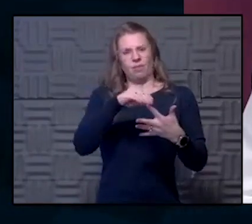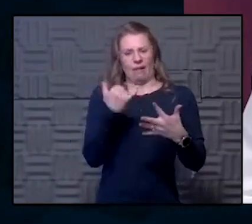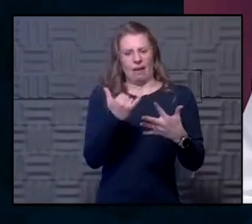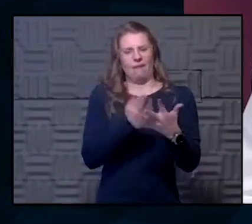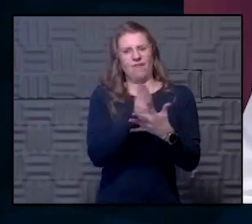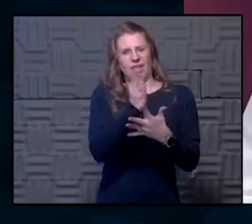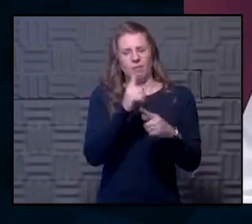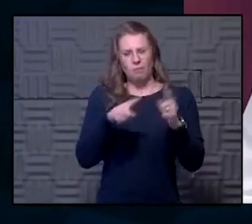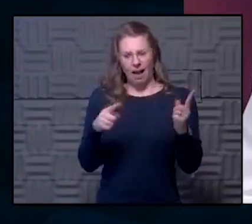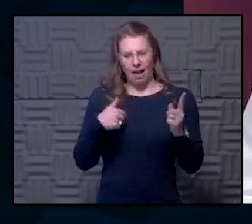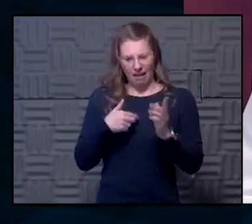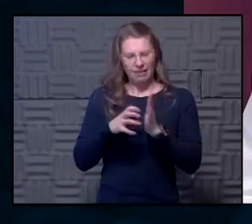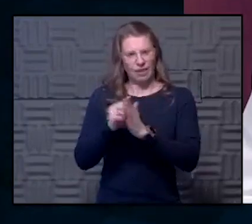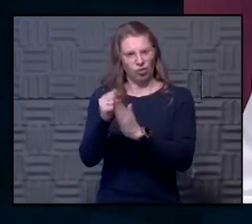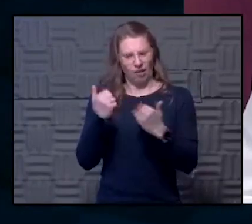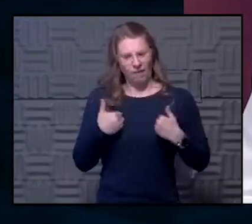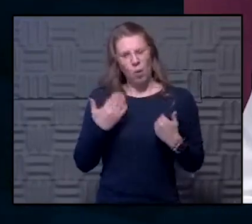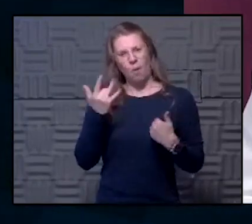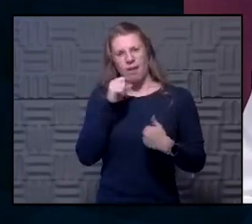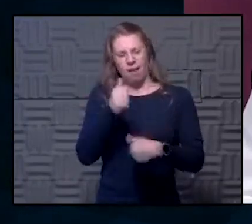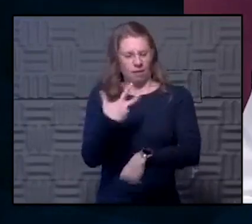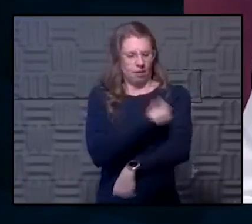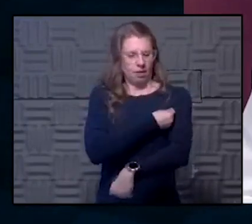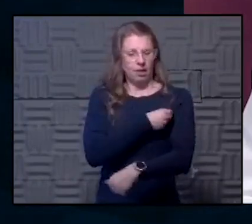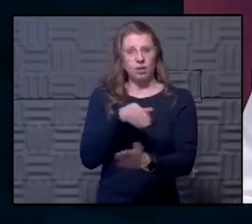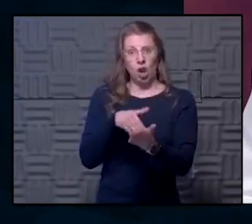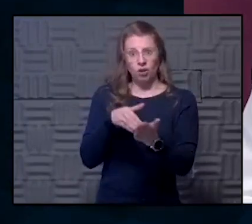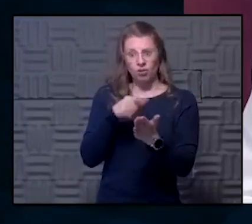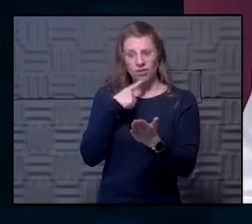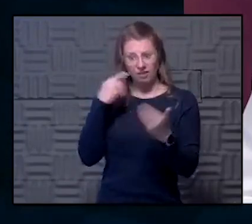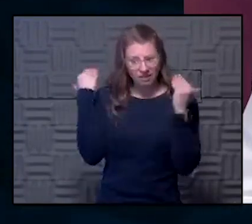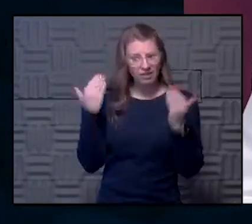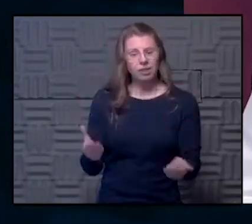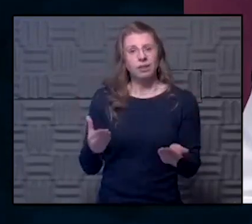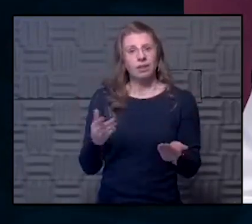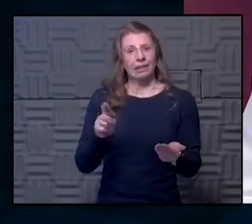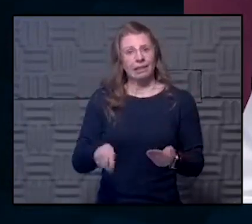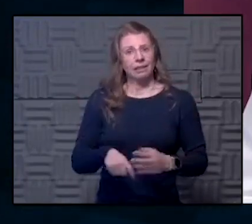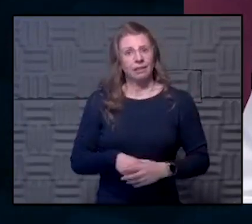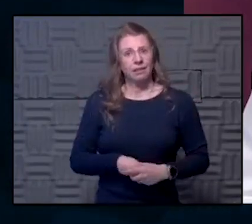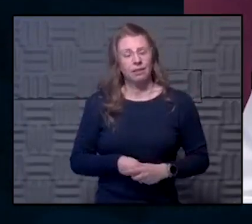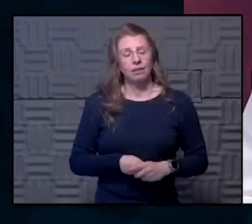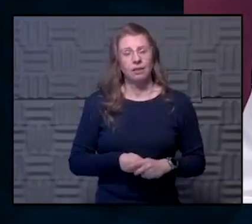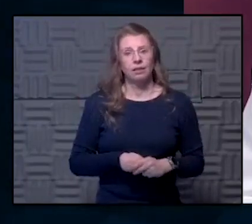but I have cancer. Why can't I get the shot? My doctor says I need to get it as soon as possible.